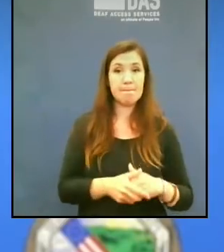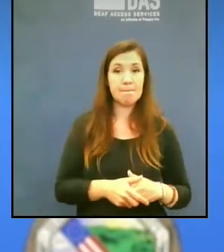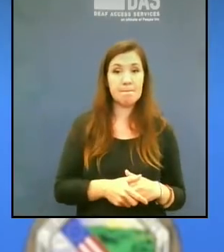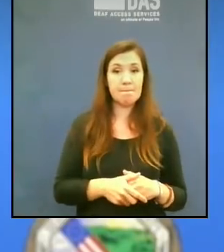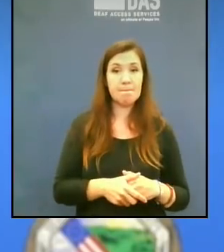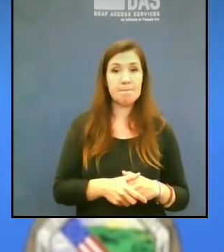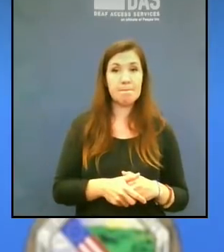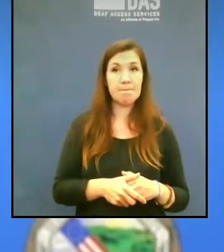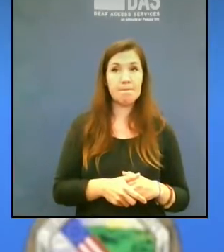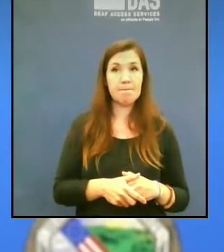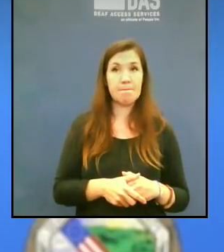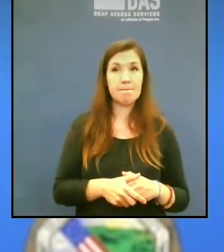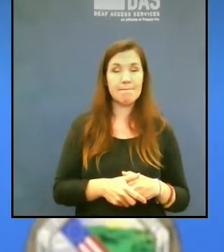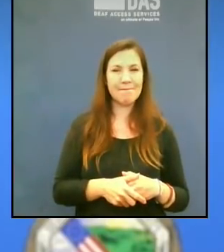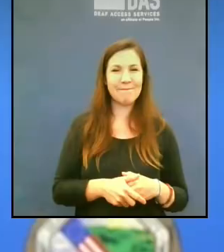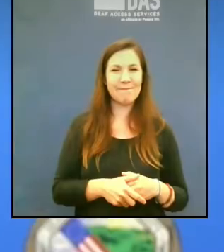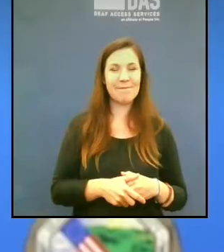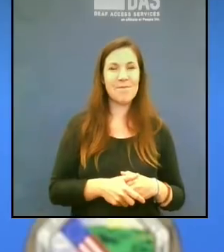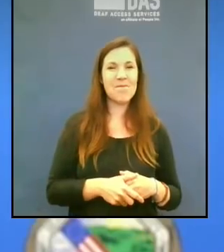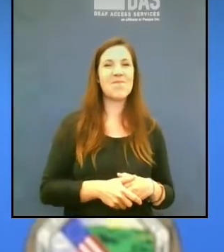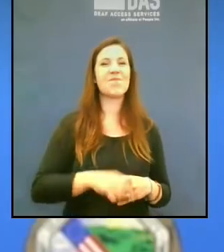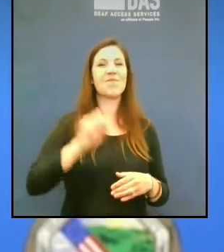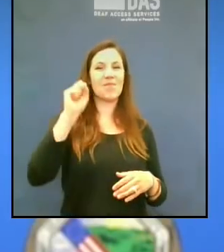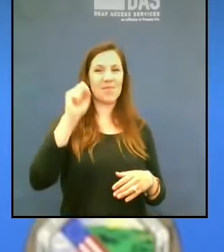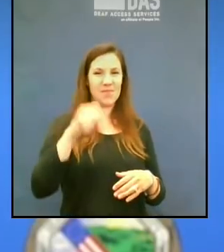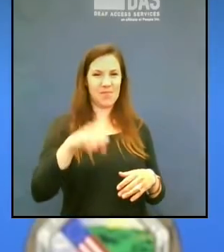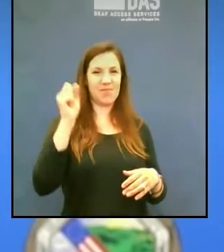I'm sure she's unmuting her phone. Yes.